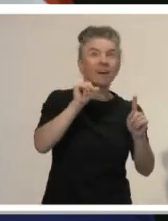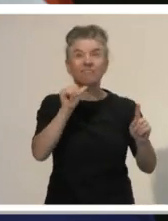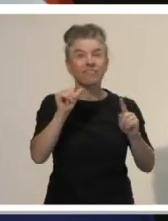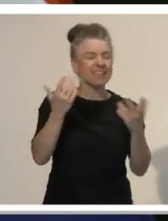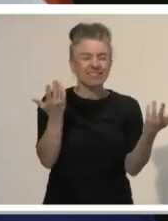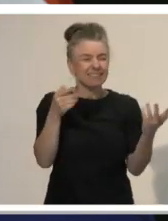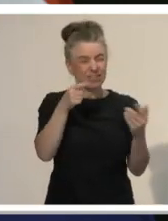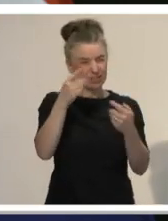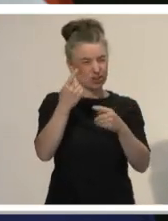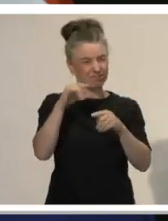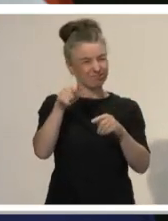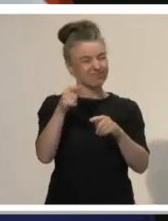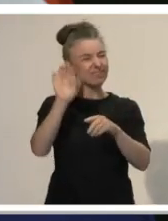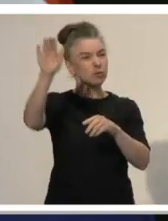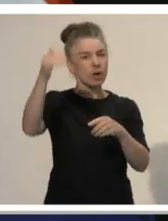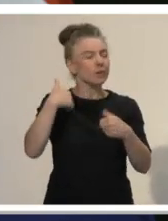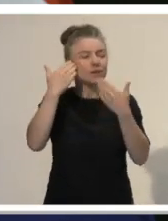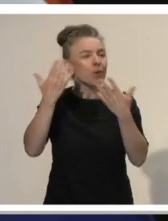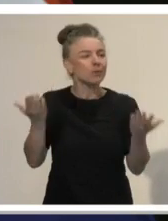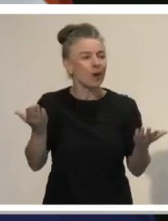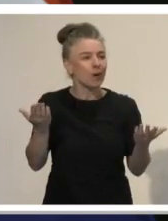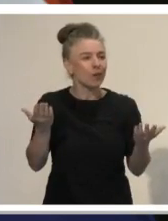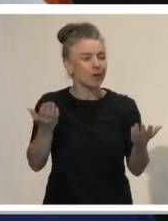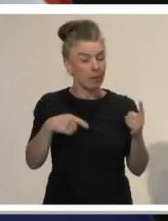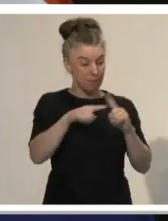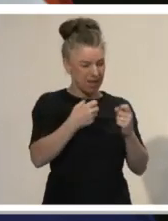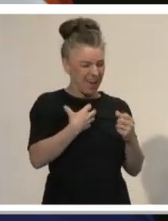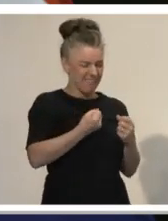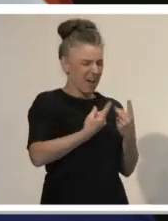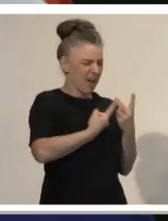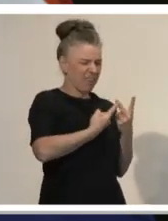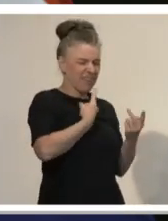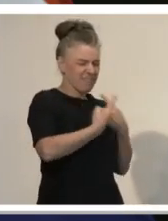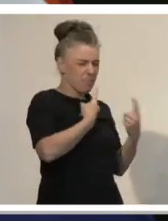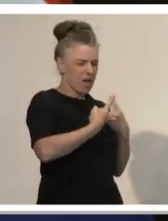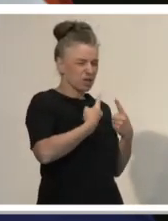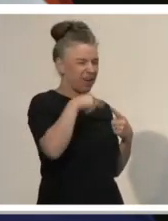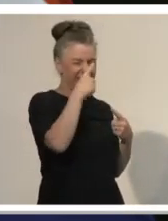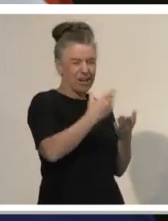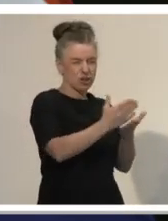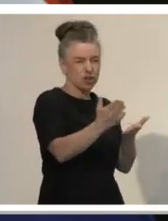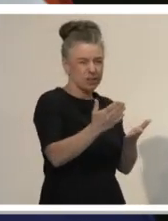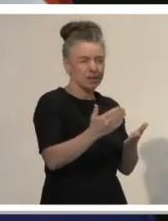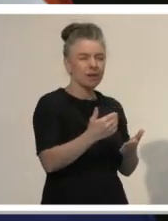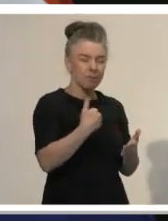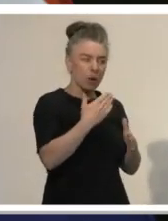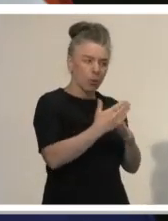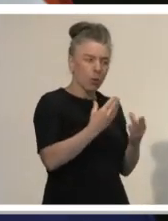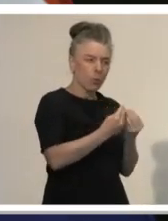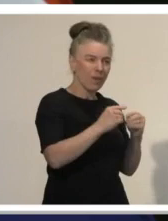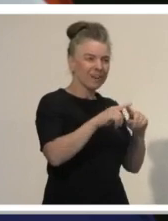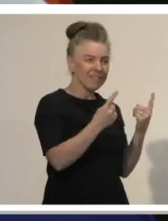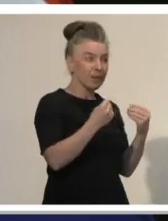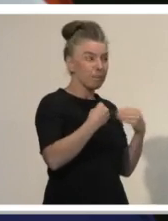and I would be answering on the basis of commercially sensitive information that has been given to me. I have to work in good faith with some of the